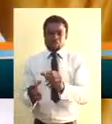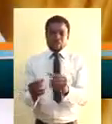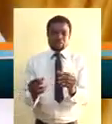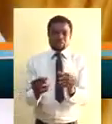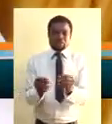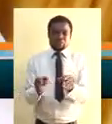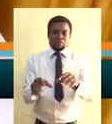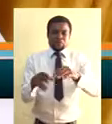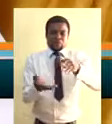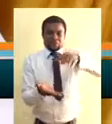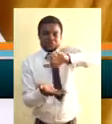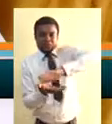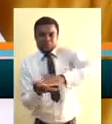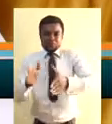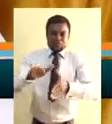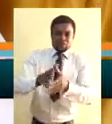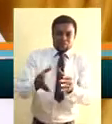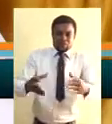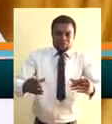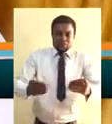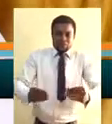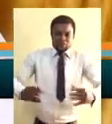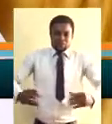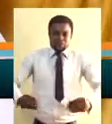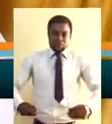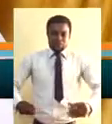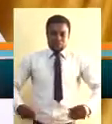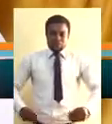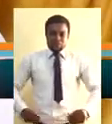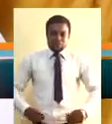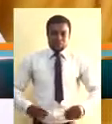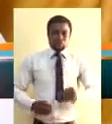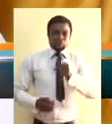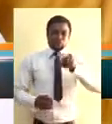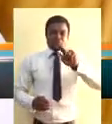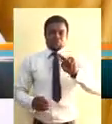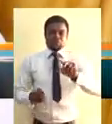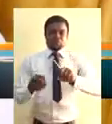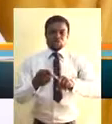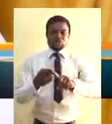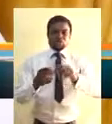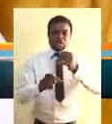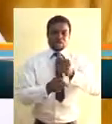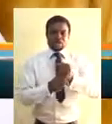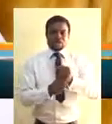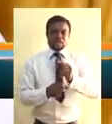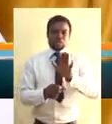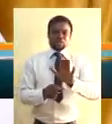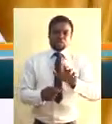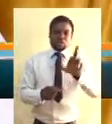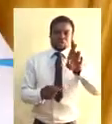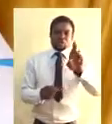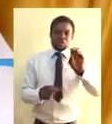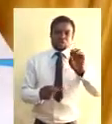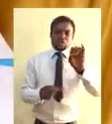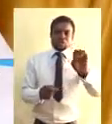here, and you just need to just get your ribbon or